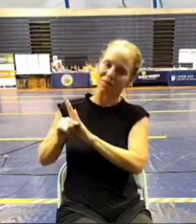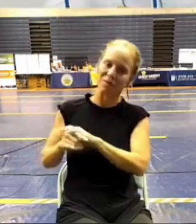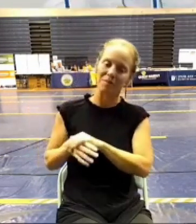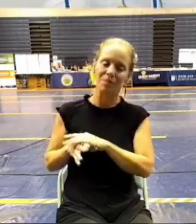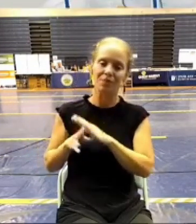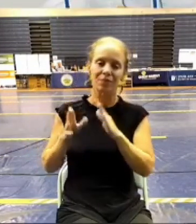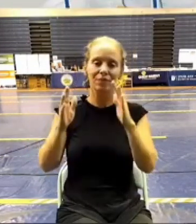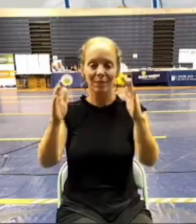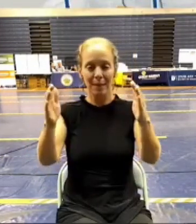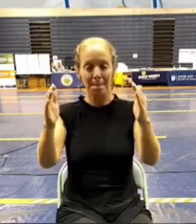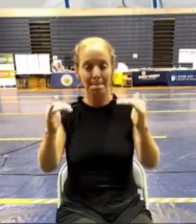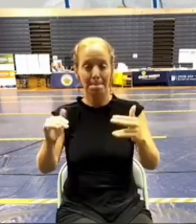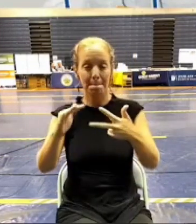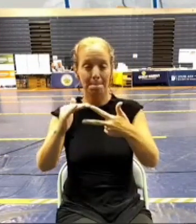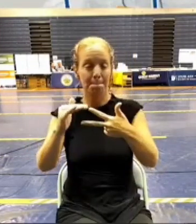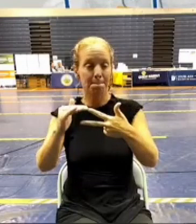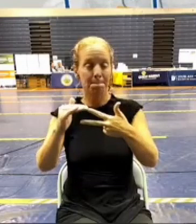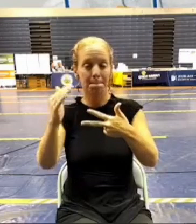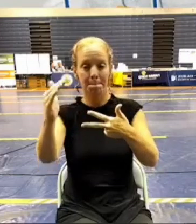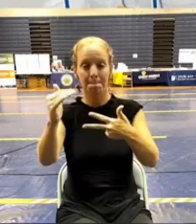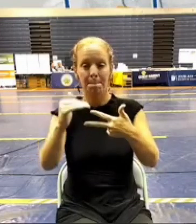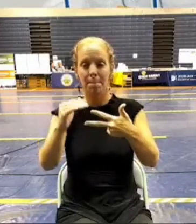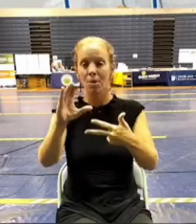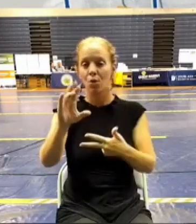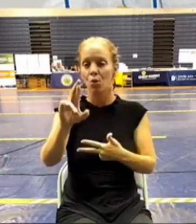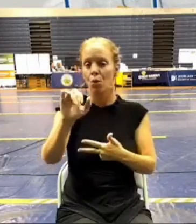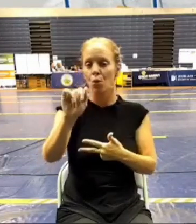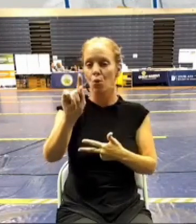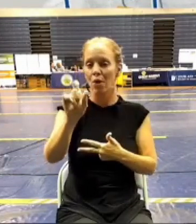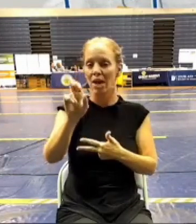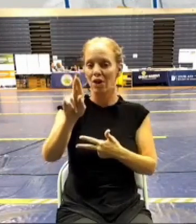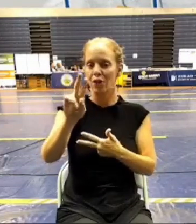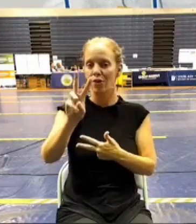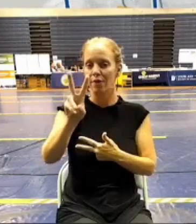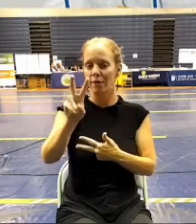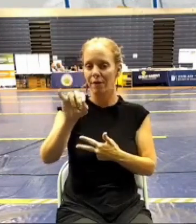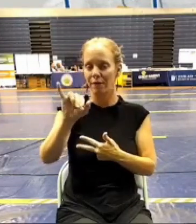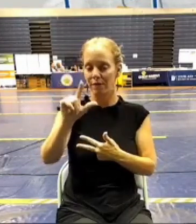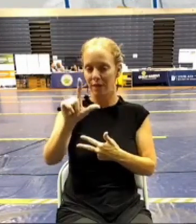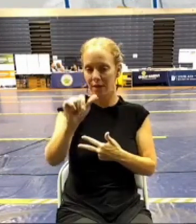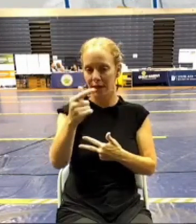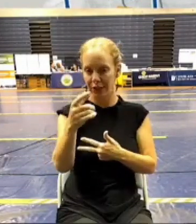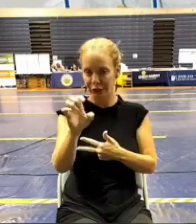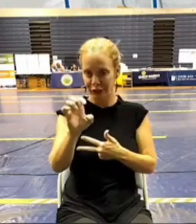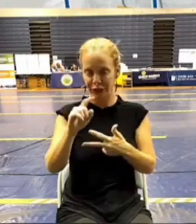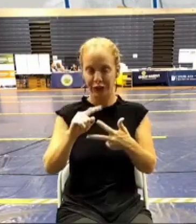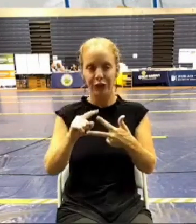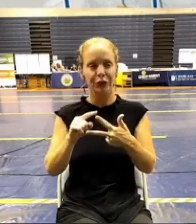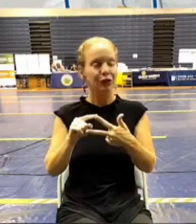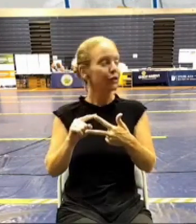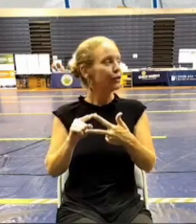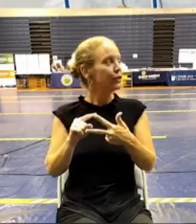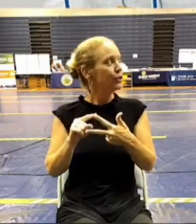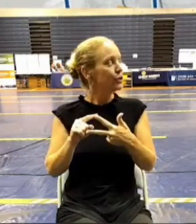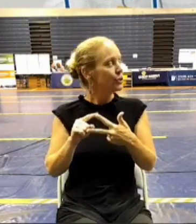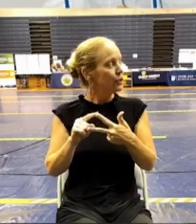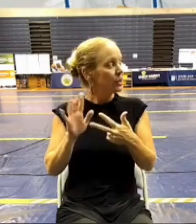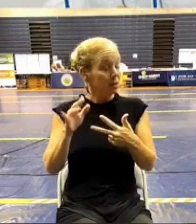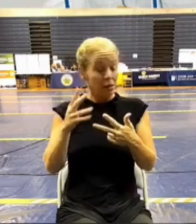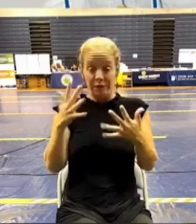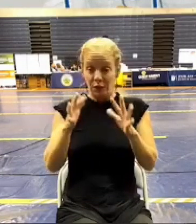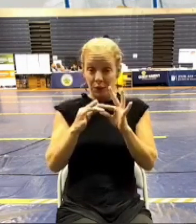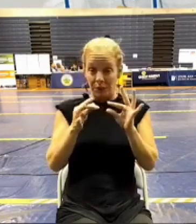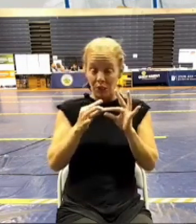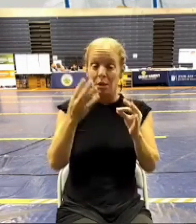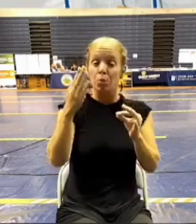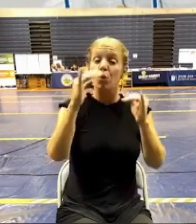The next site that we're looking at is Crater Village. As I mentioned, what's shown in the outline in blue